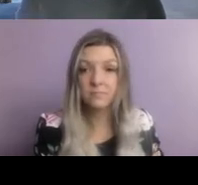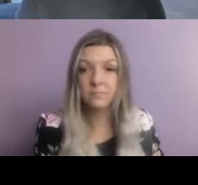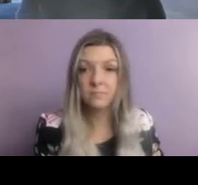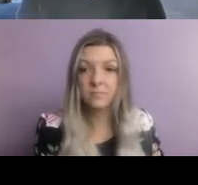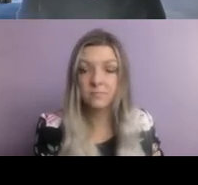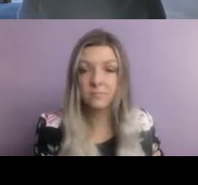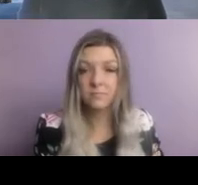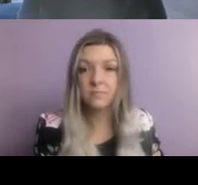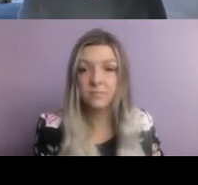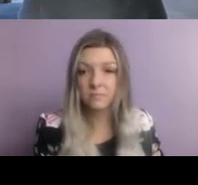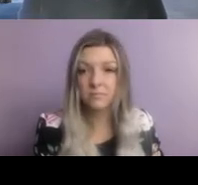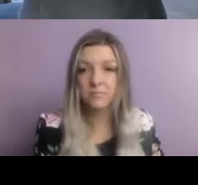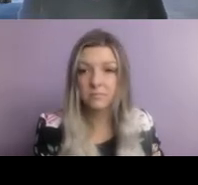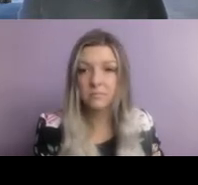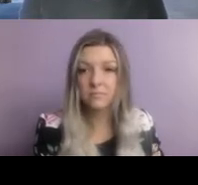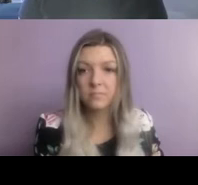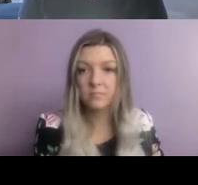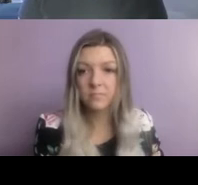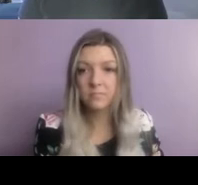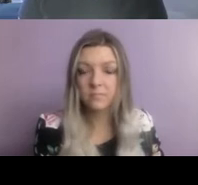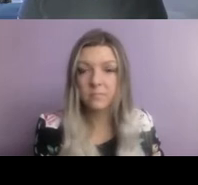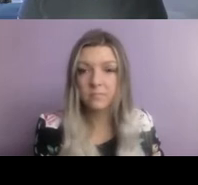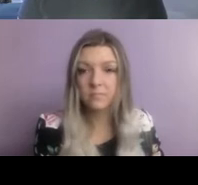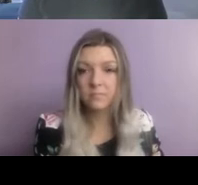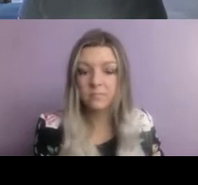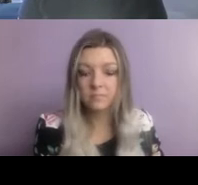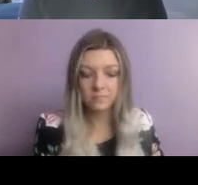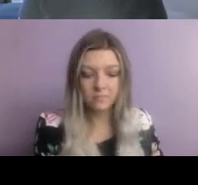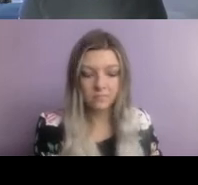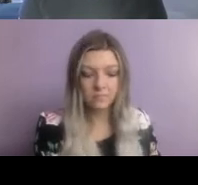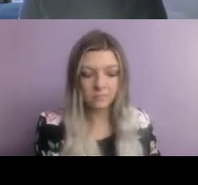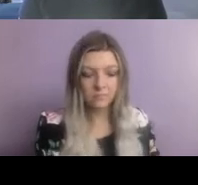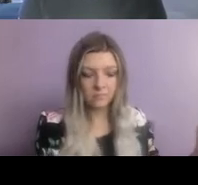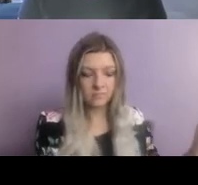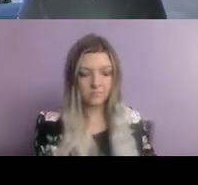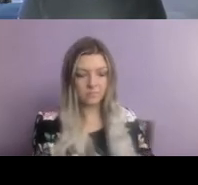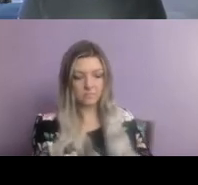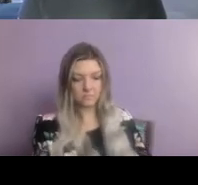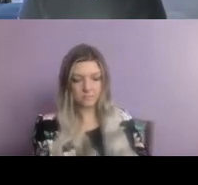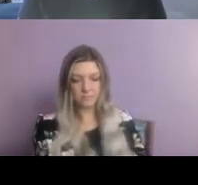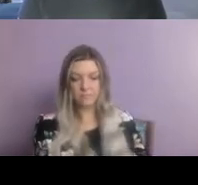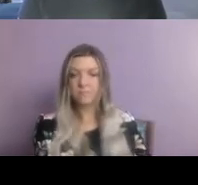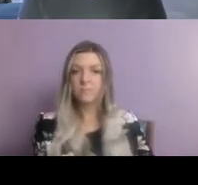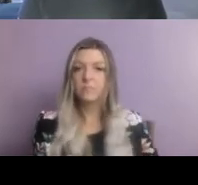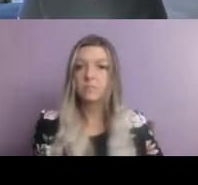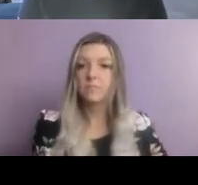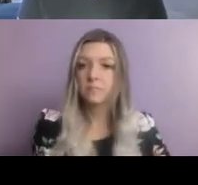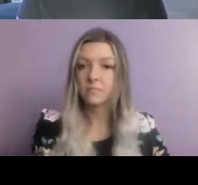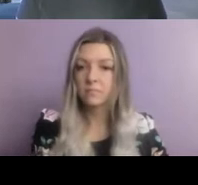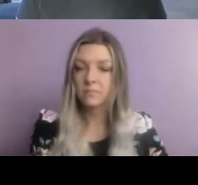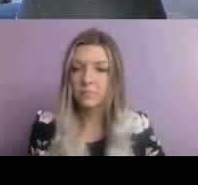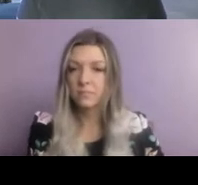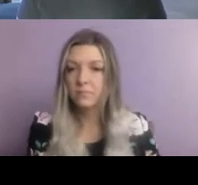exposed to this virus by someone close, you can still get this treatment if you're in a high risk category.